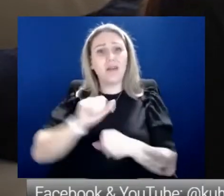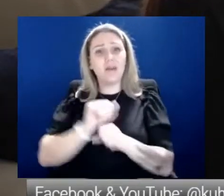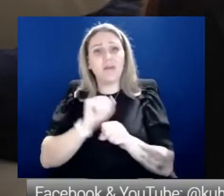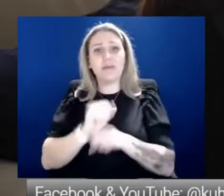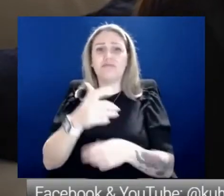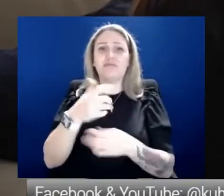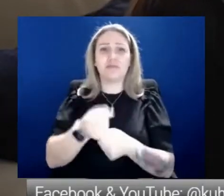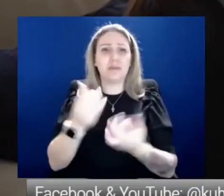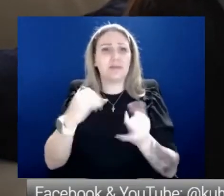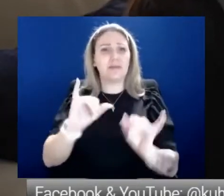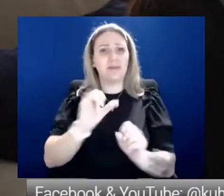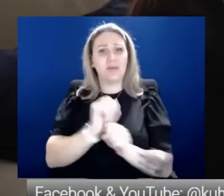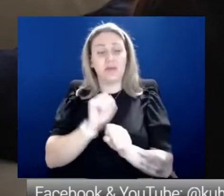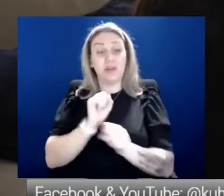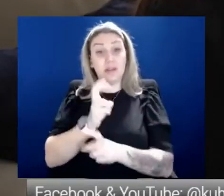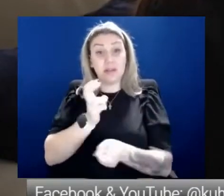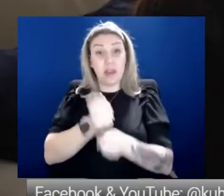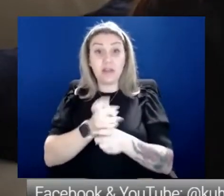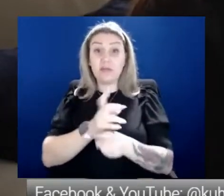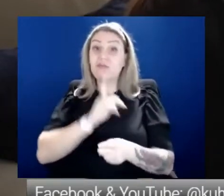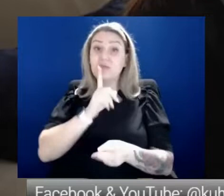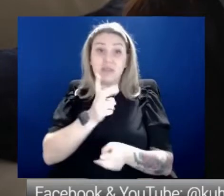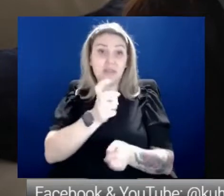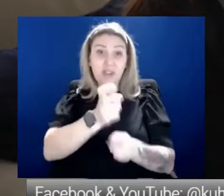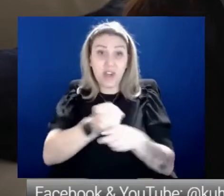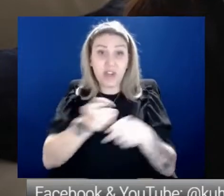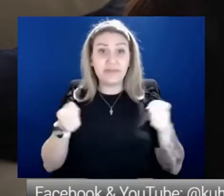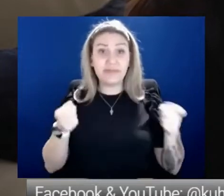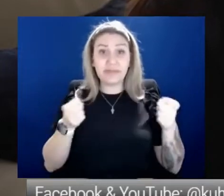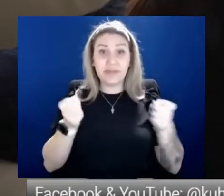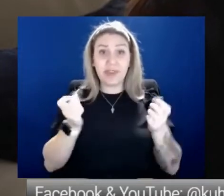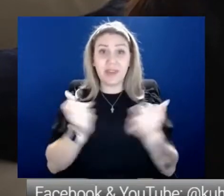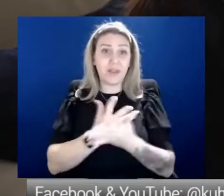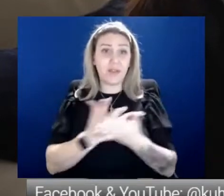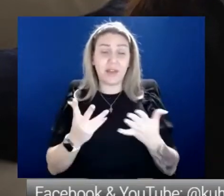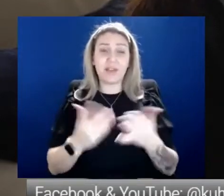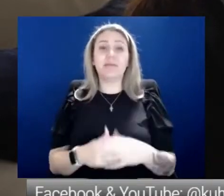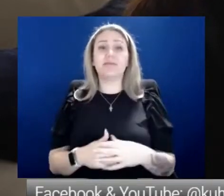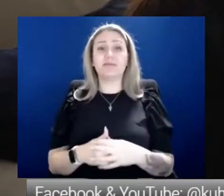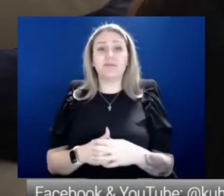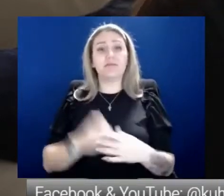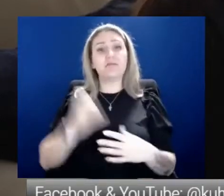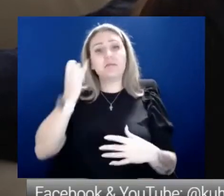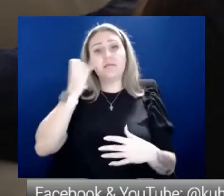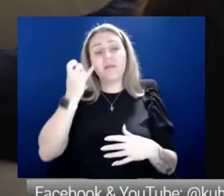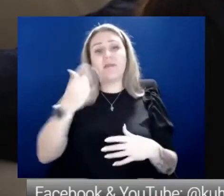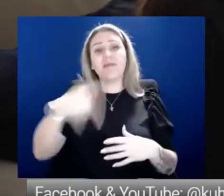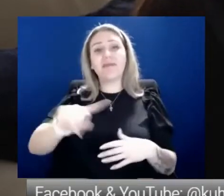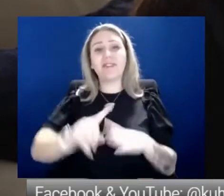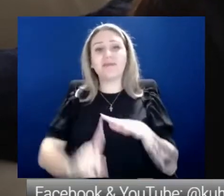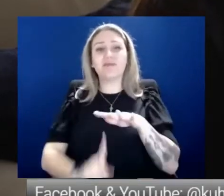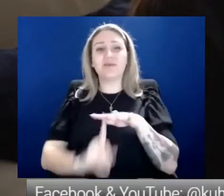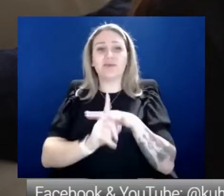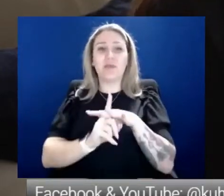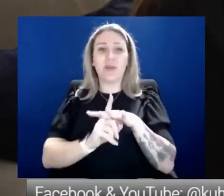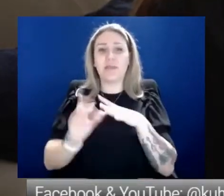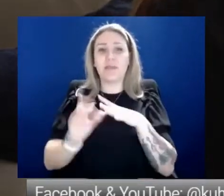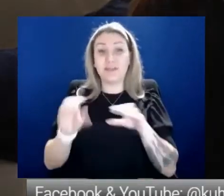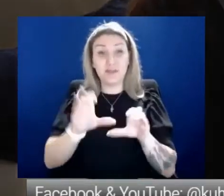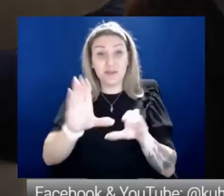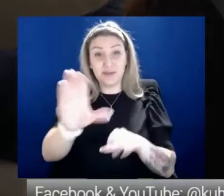It's hard. It's really hard to manage all of it, and if they're showing up and doing their job, that's